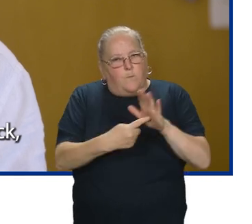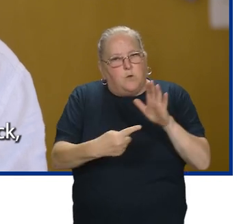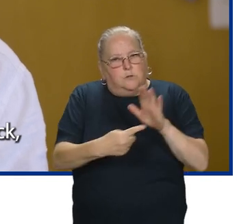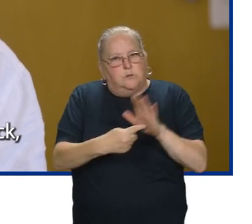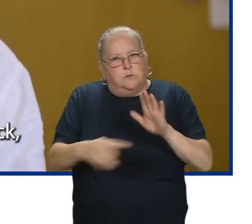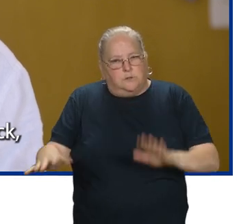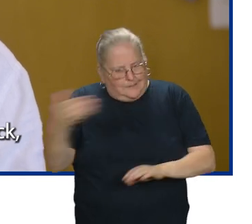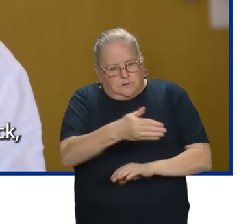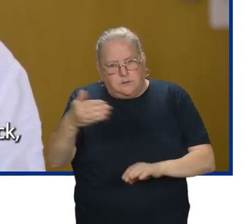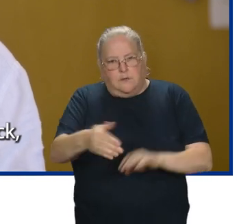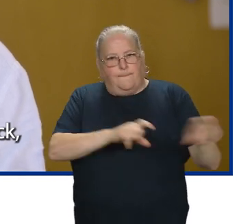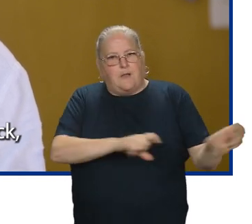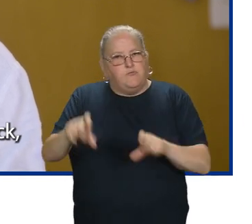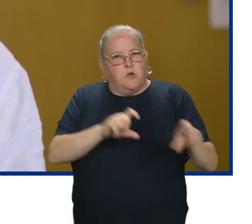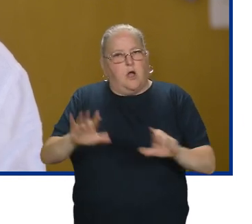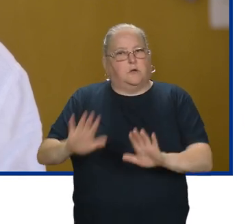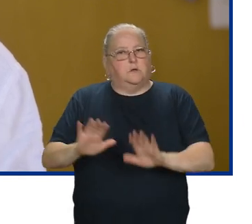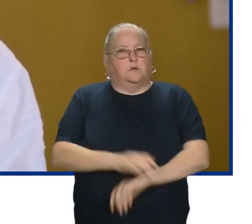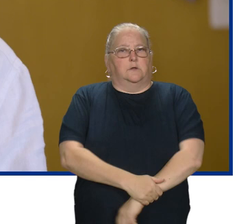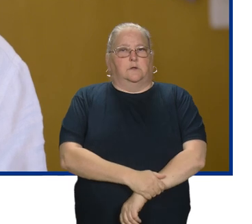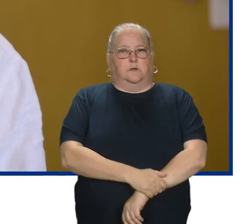check, then you would still need to do so.